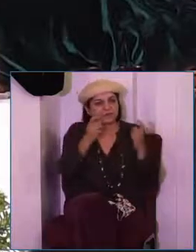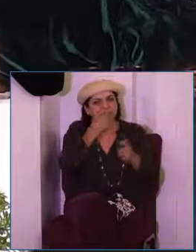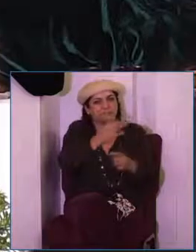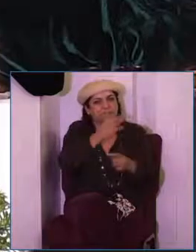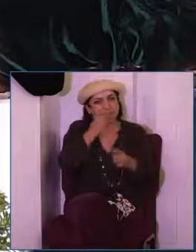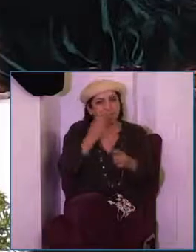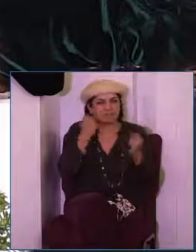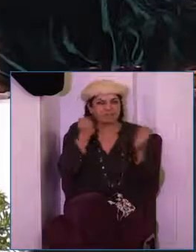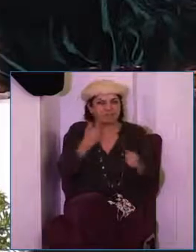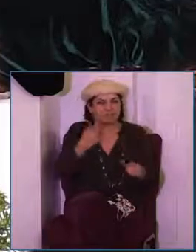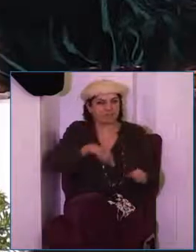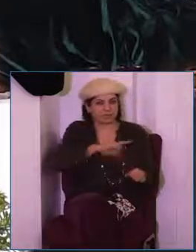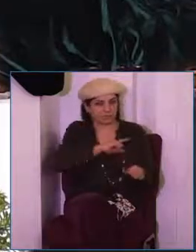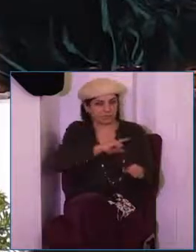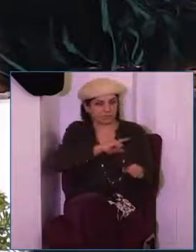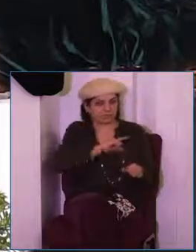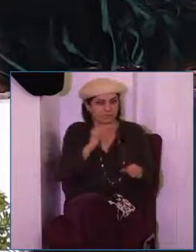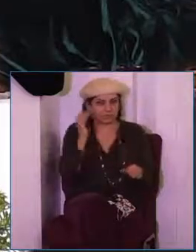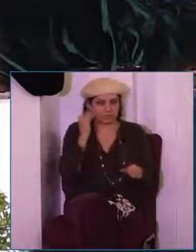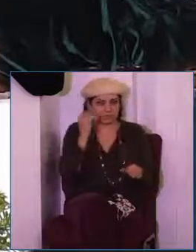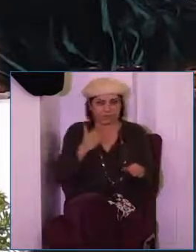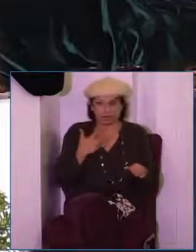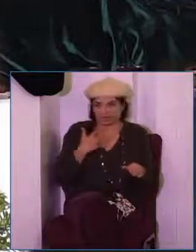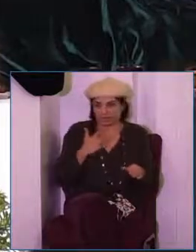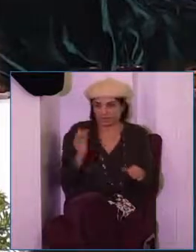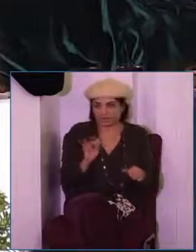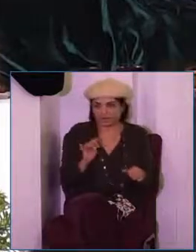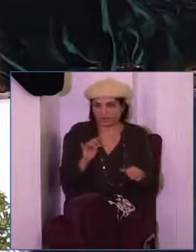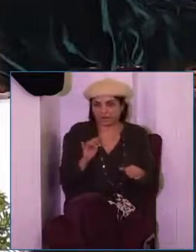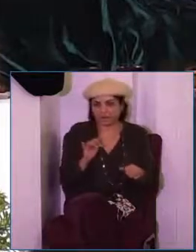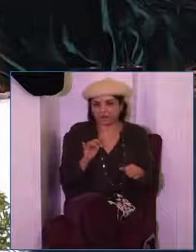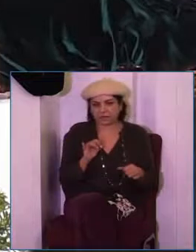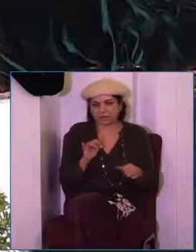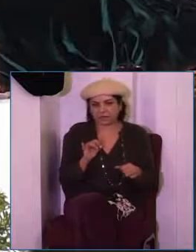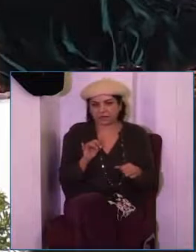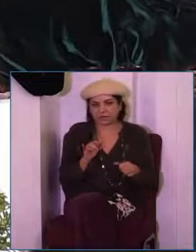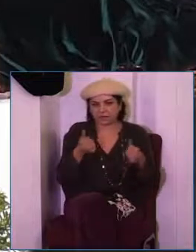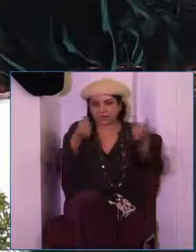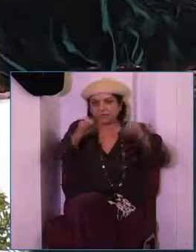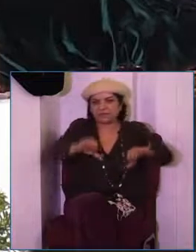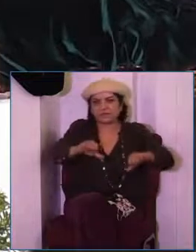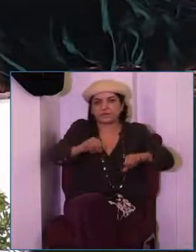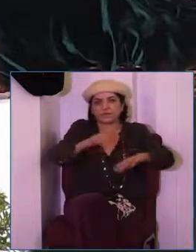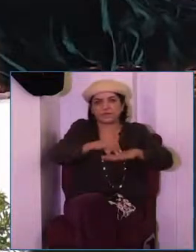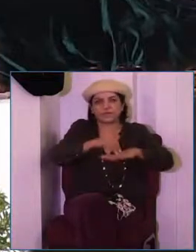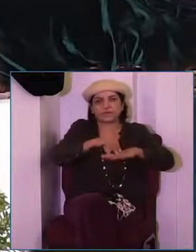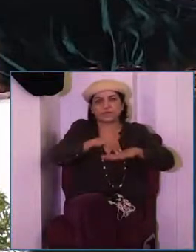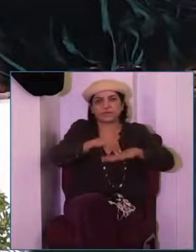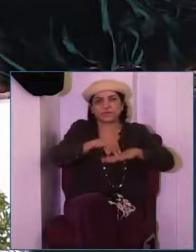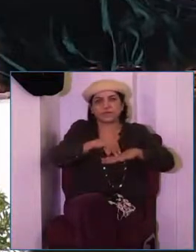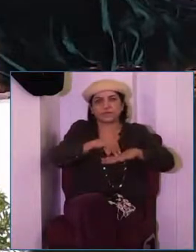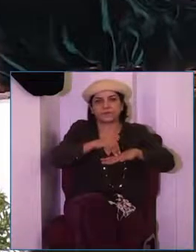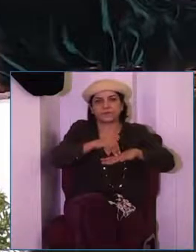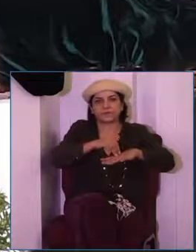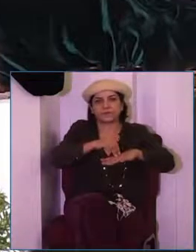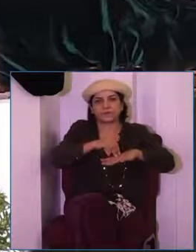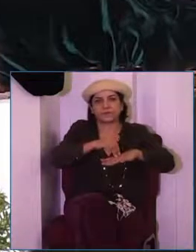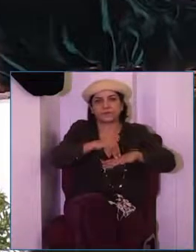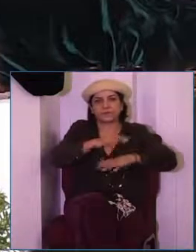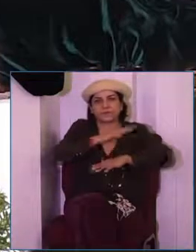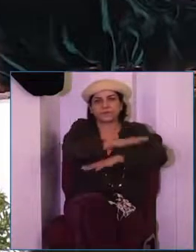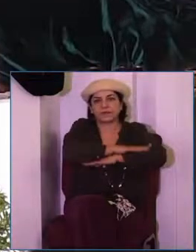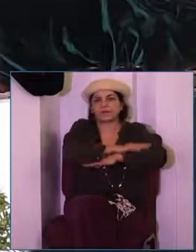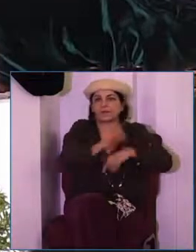it feels like to be turned away from the table. And then there's that